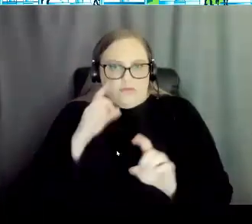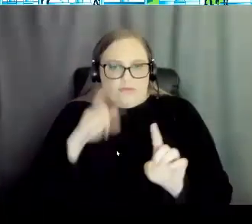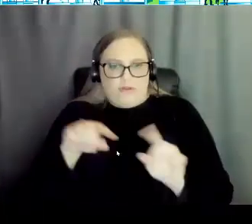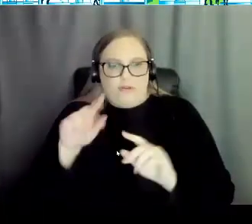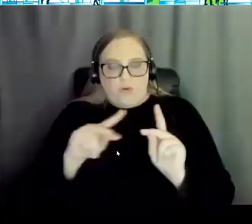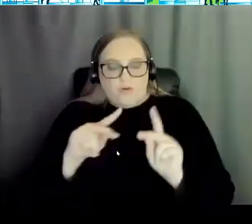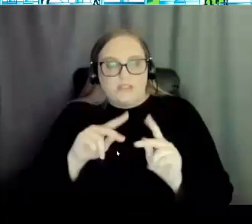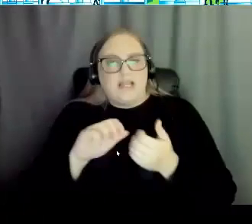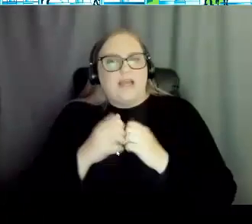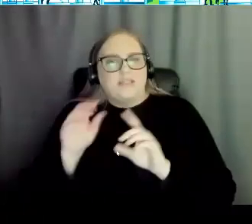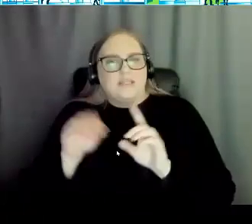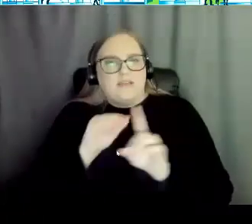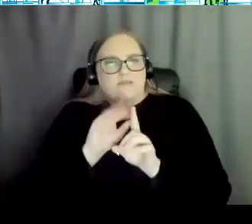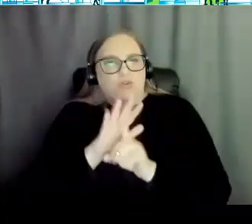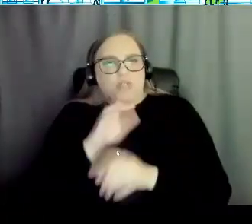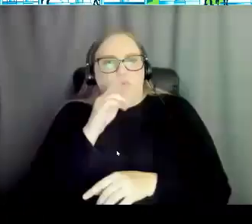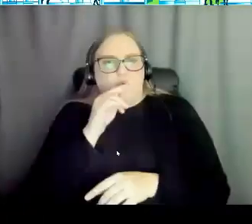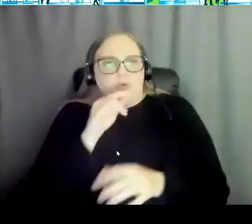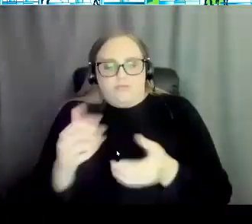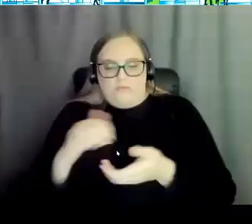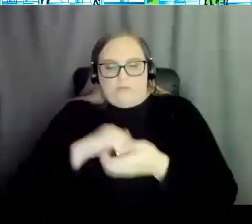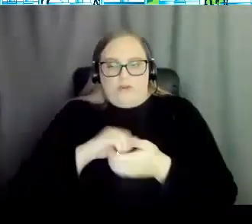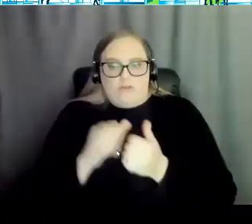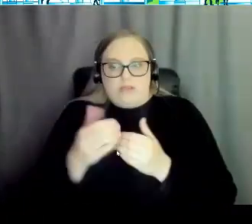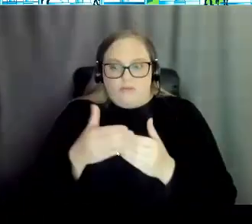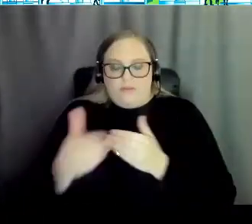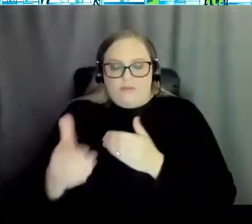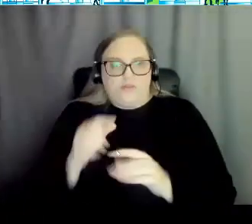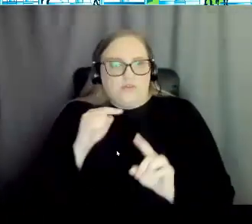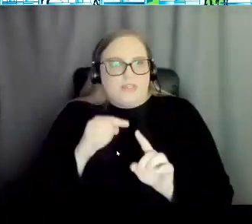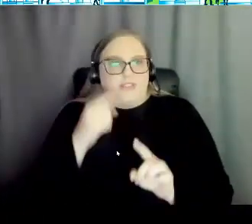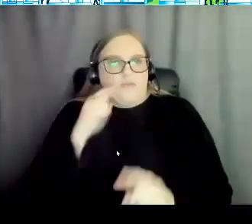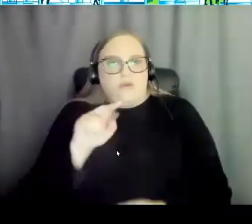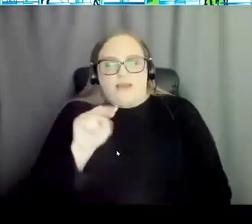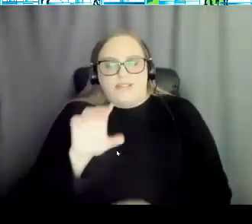who you'll partner with as you move forward? So this is a question for NC State.